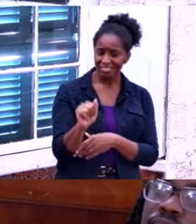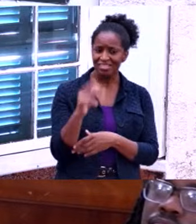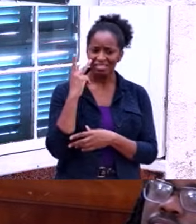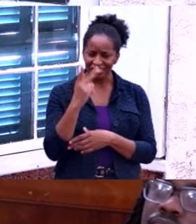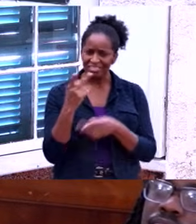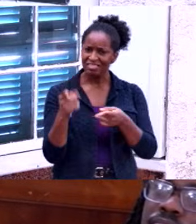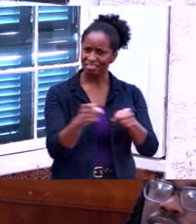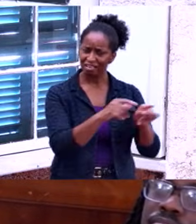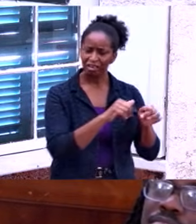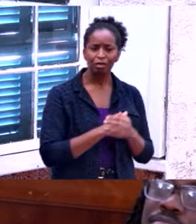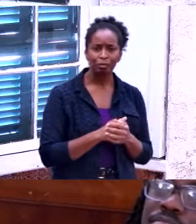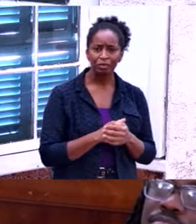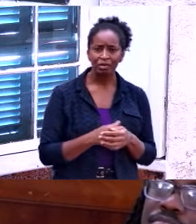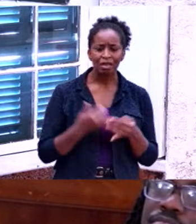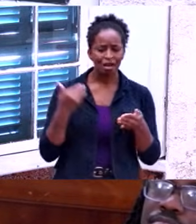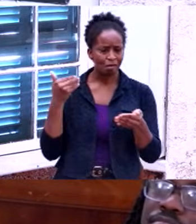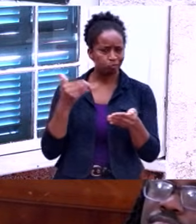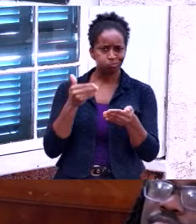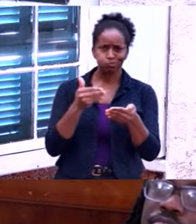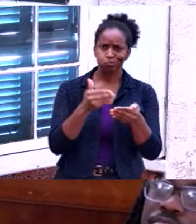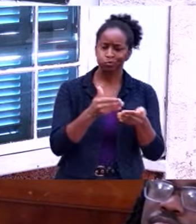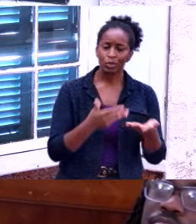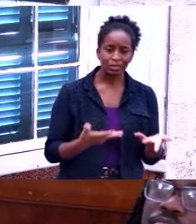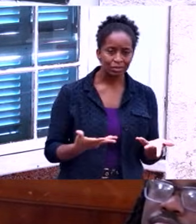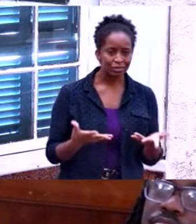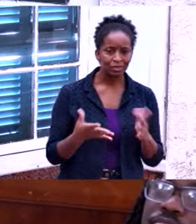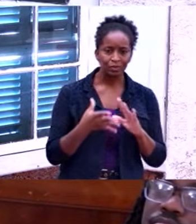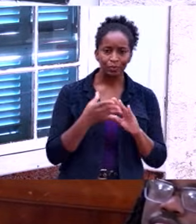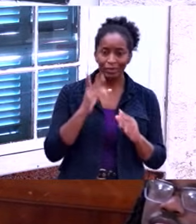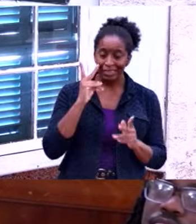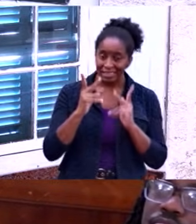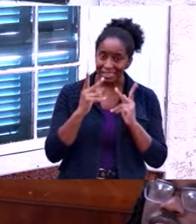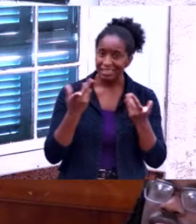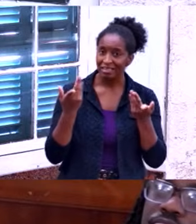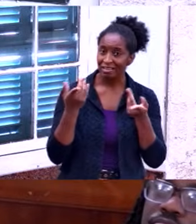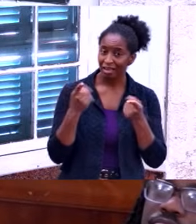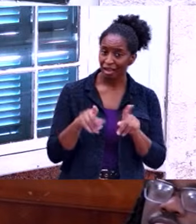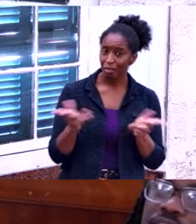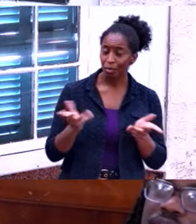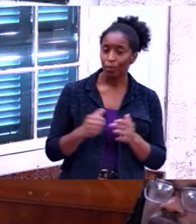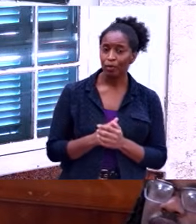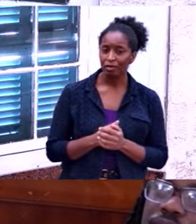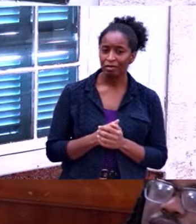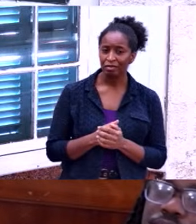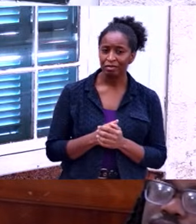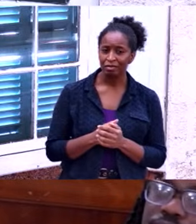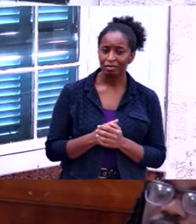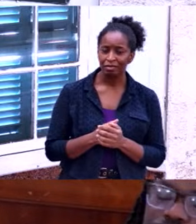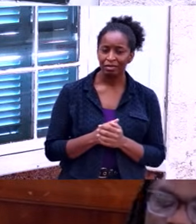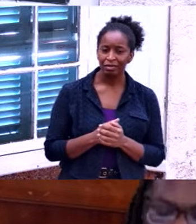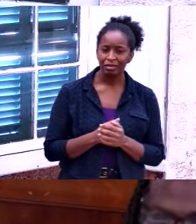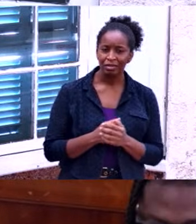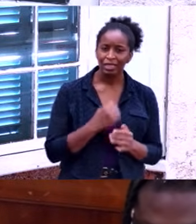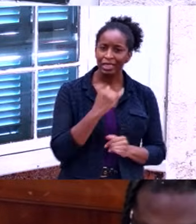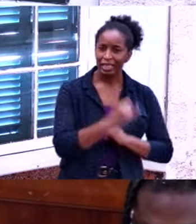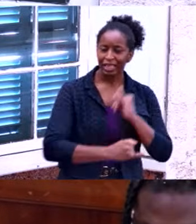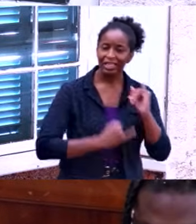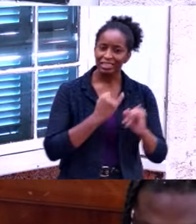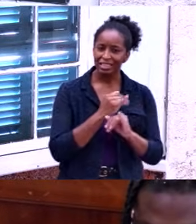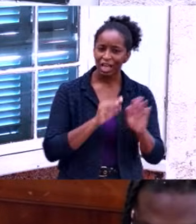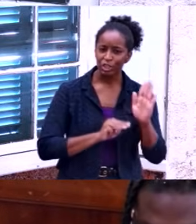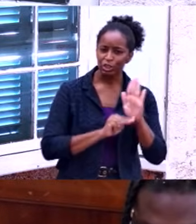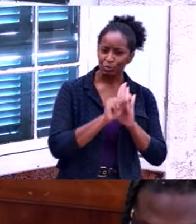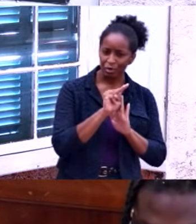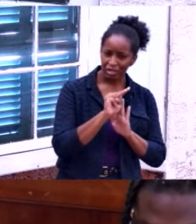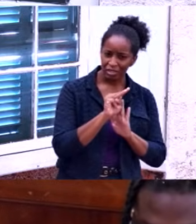Selassie and Bob Marley signed in his epitaph, that the rule of international morality would remain but a fleeting illusion to be